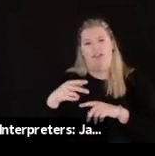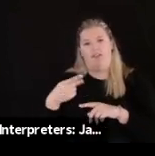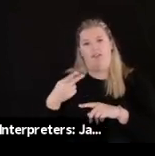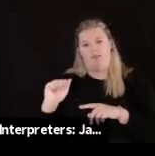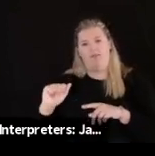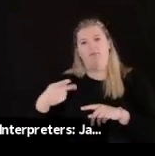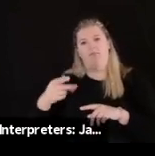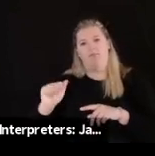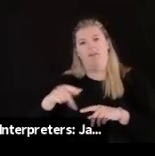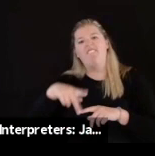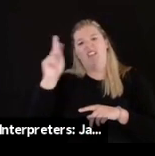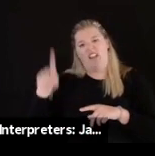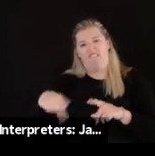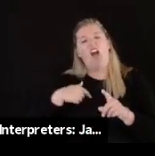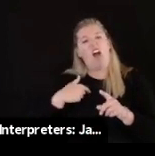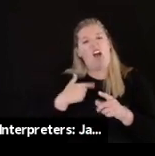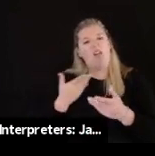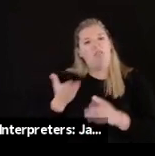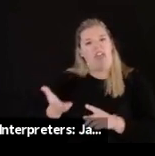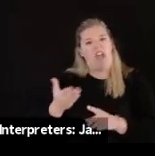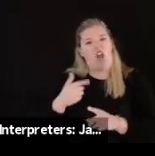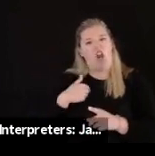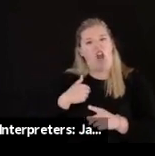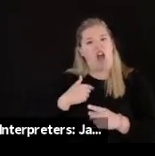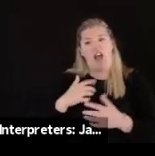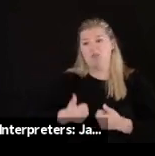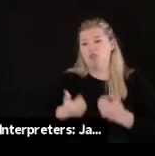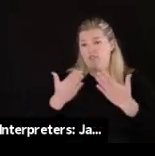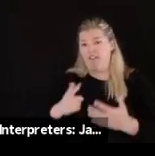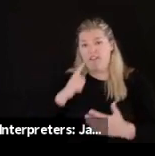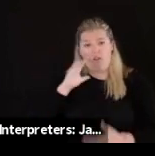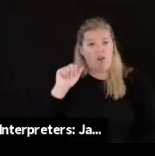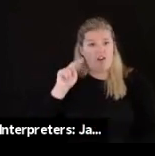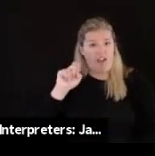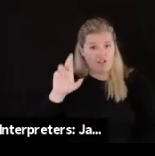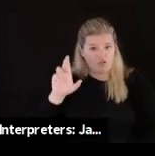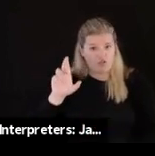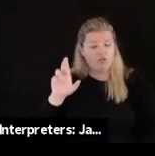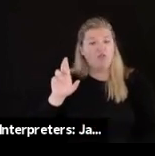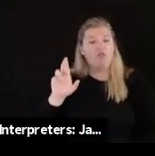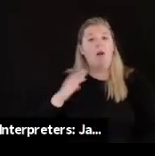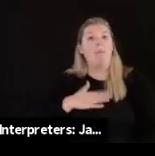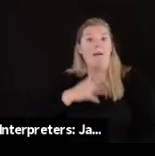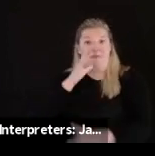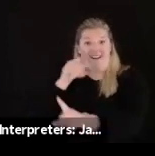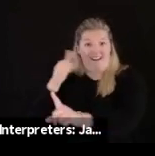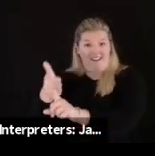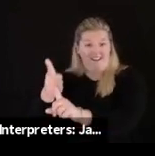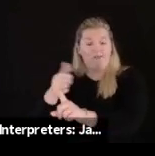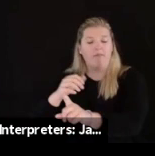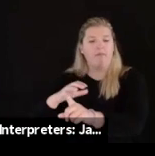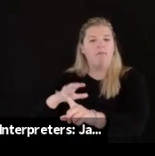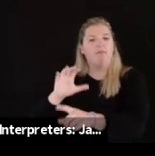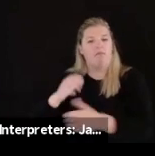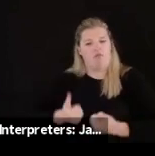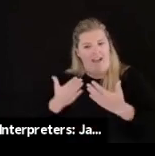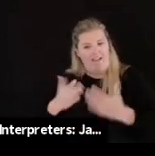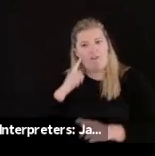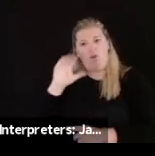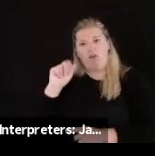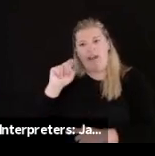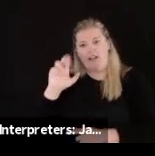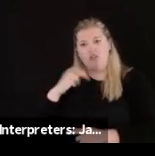is a beautiful, bold, and brilliant survivor of cancer. And so lots of prayers for mom. I would welcome them, and happy wishes